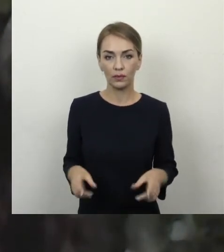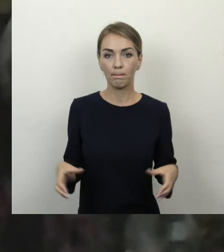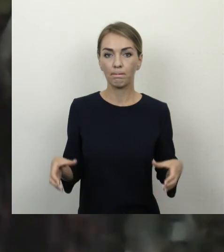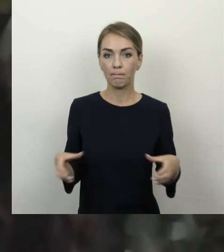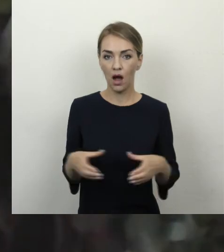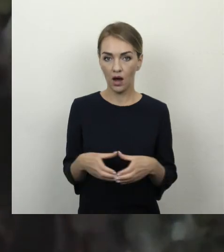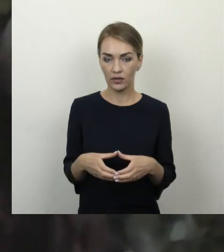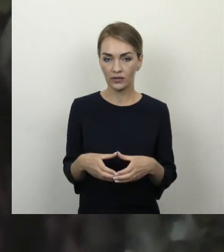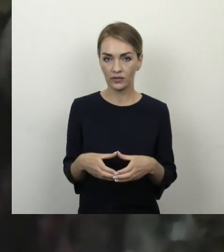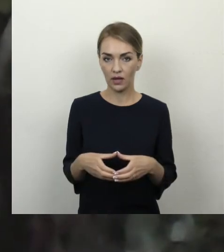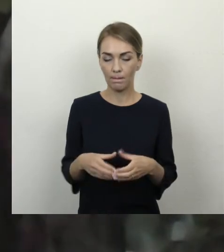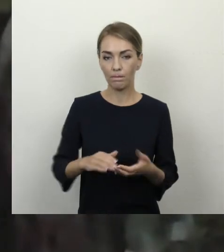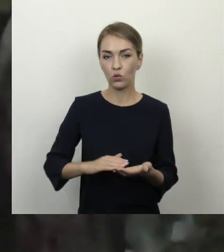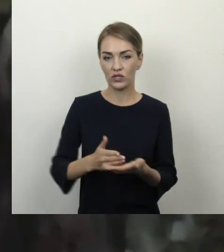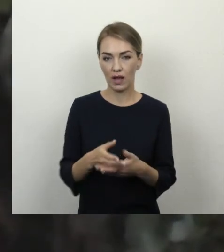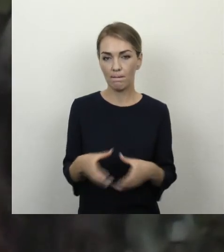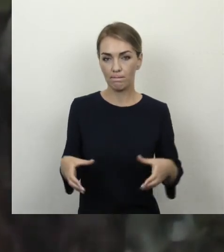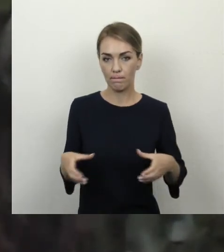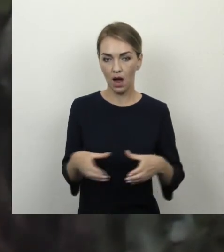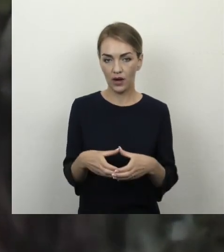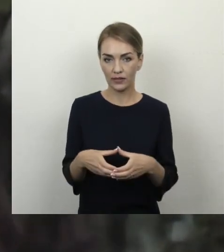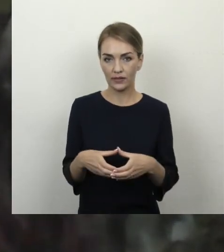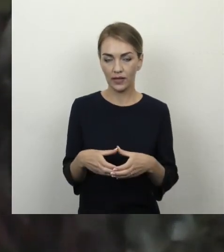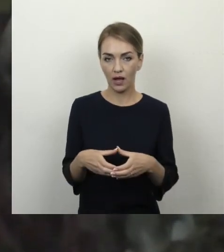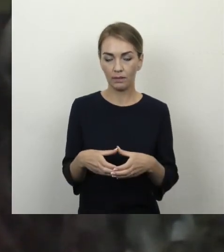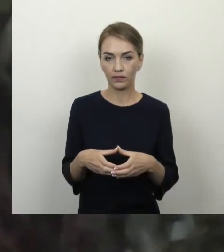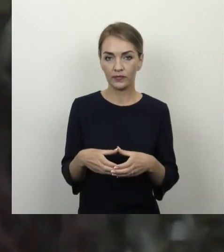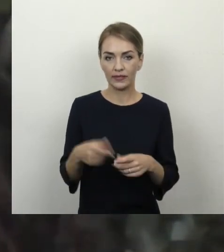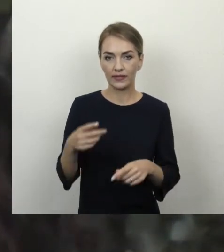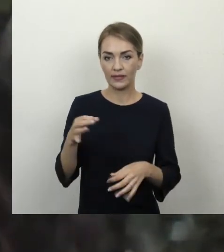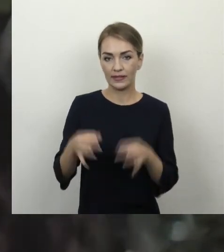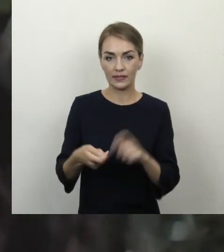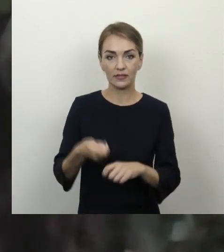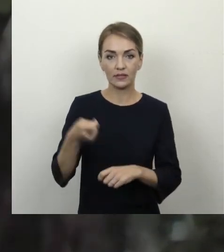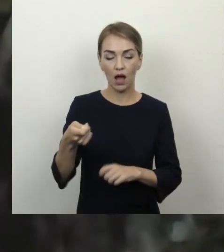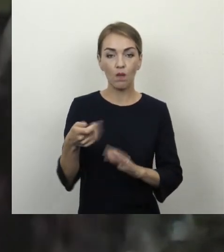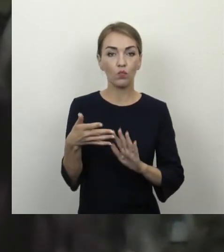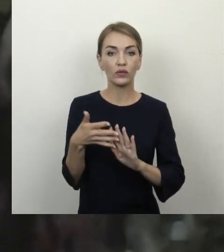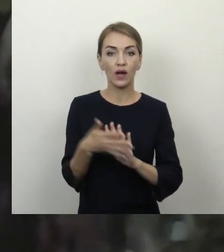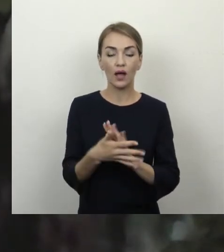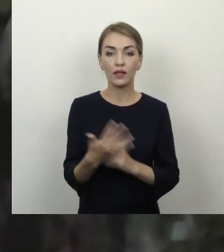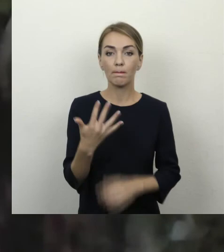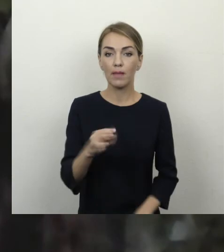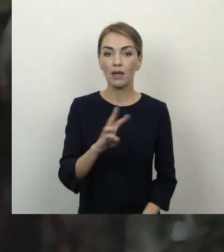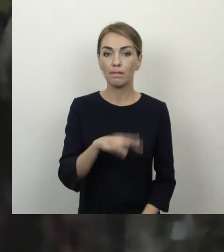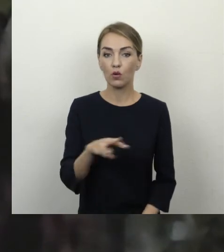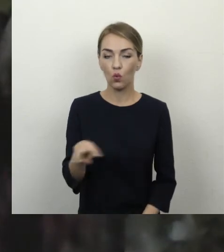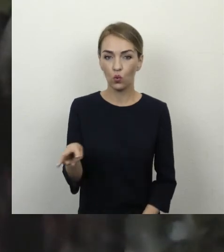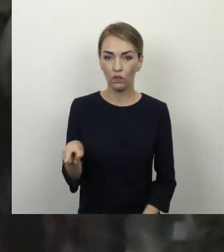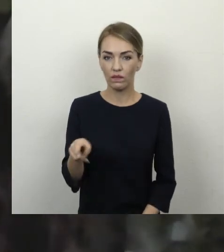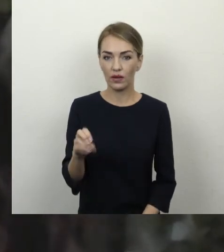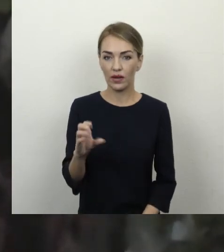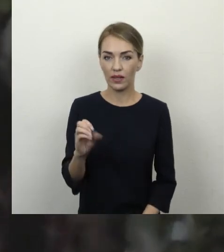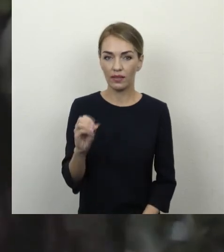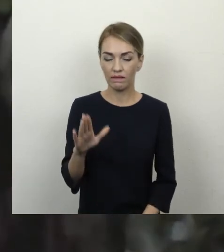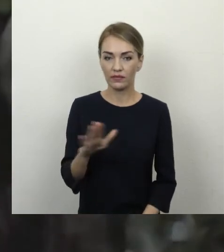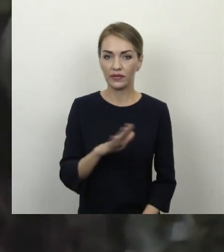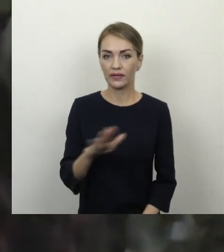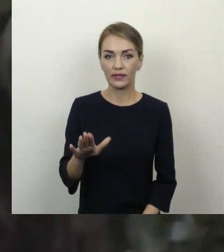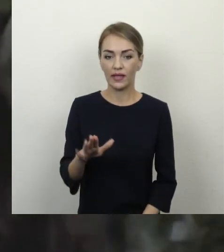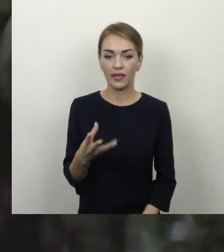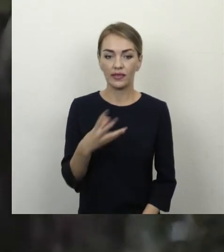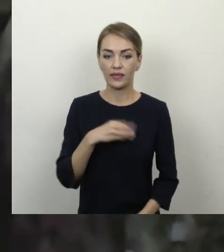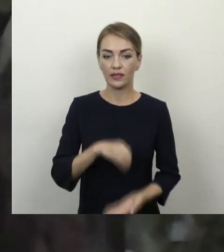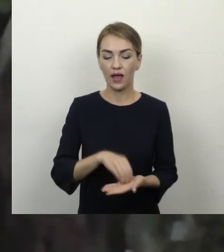of substantiation that the political party of the claimant spent 5